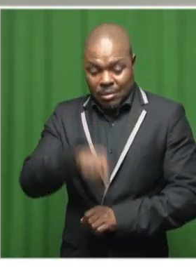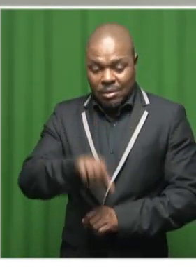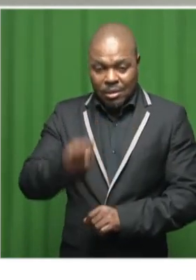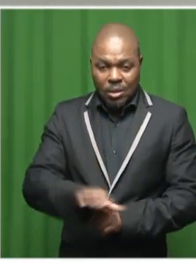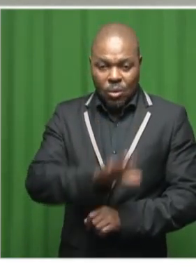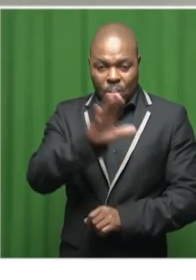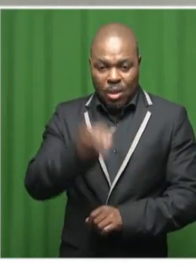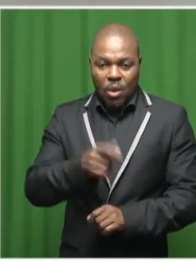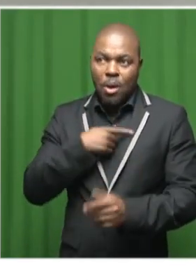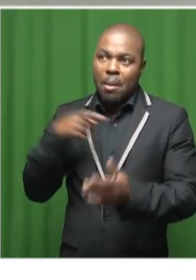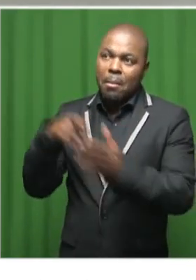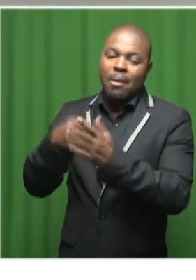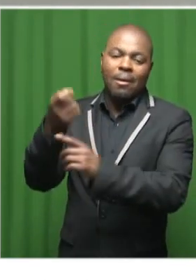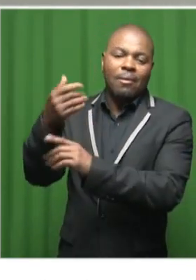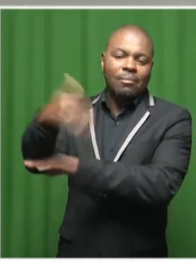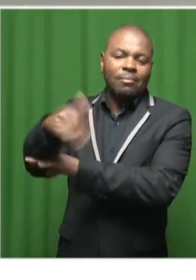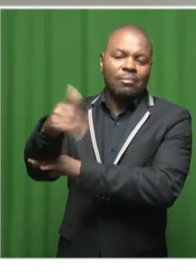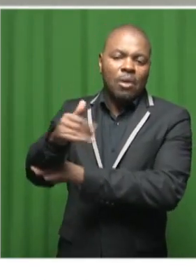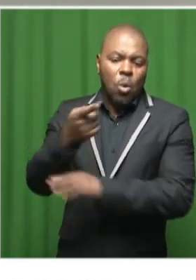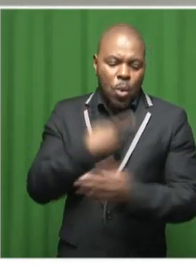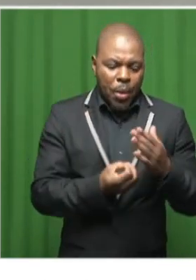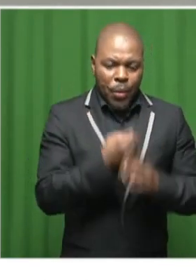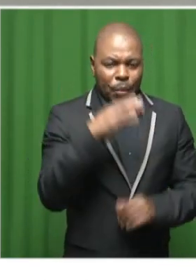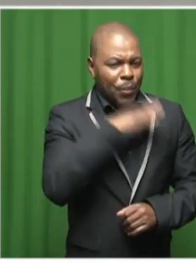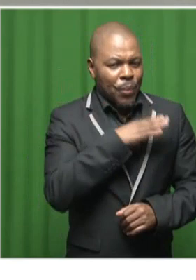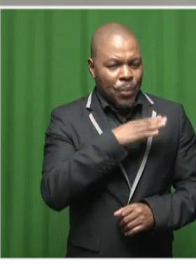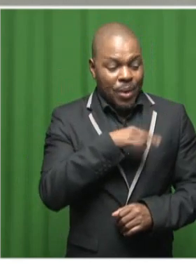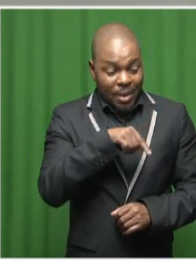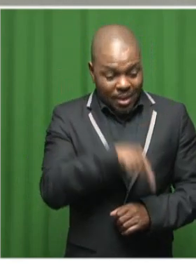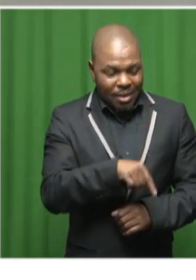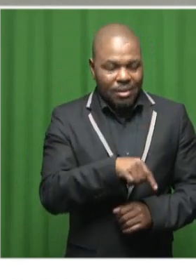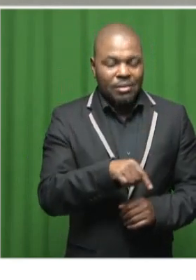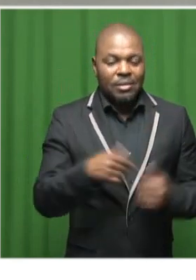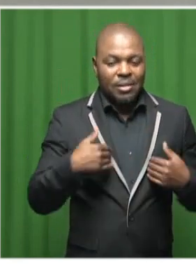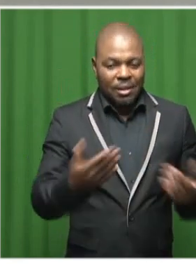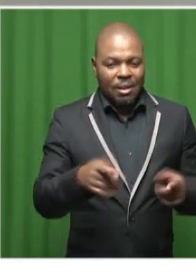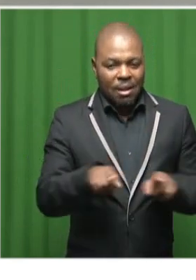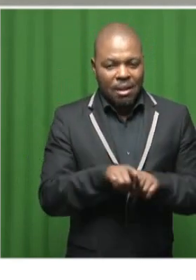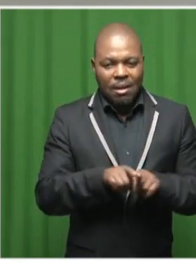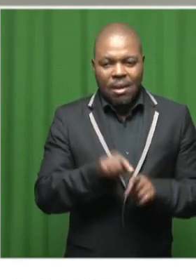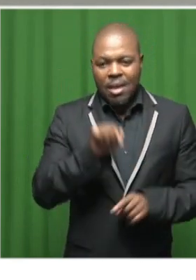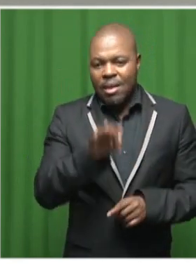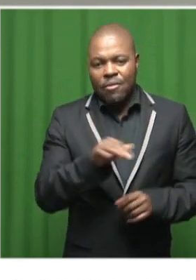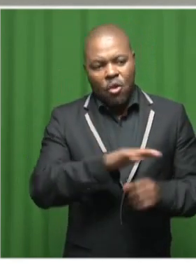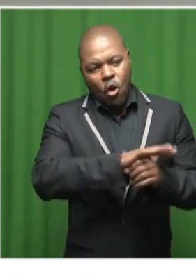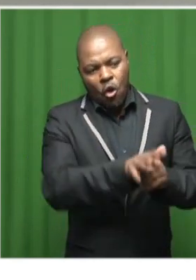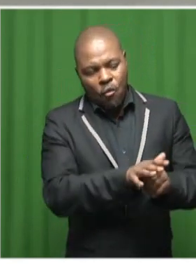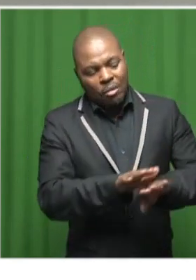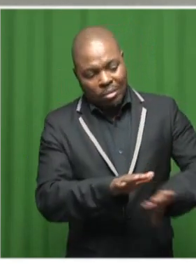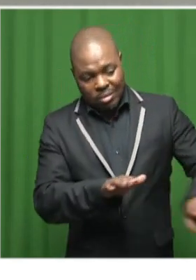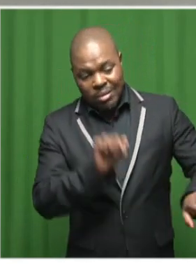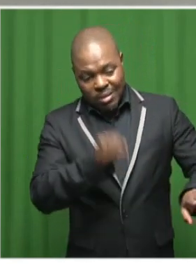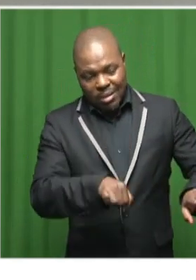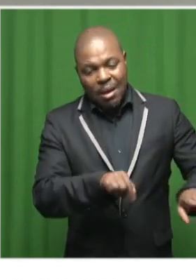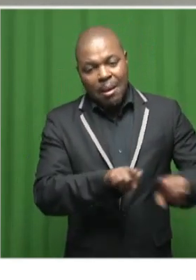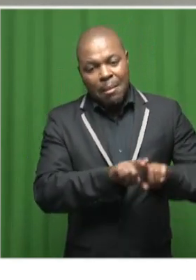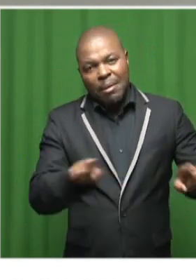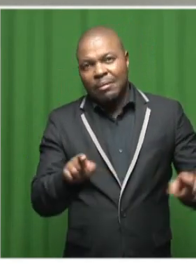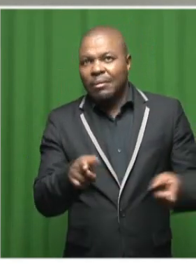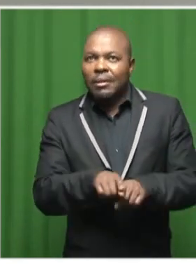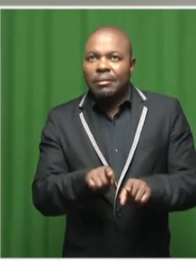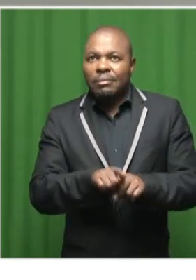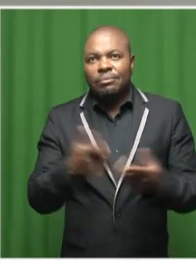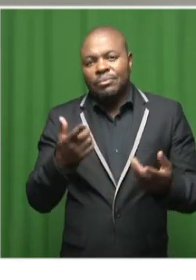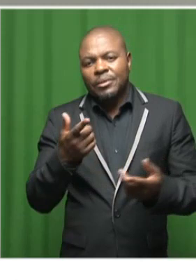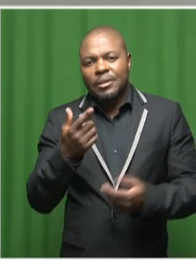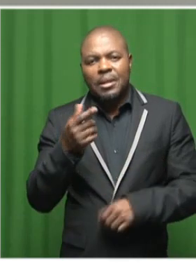are imports, not manufactured. So the starting point is to, even if there were not to be COVID, and even if there were not to be